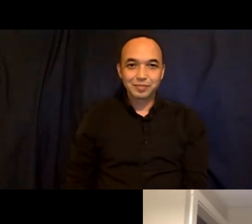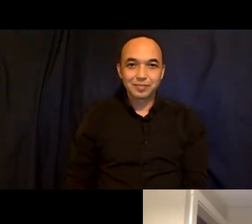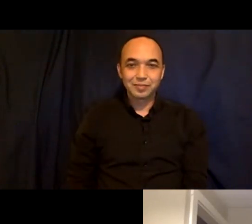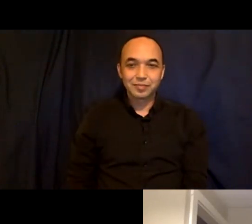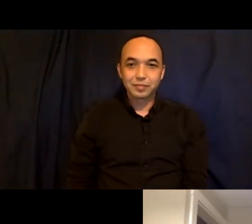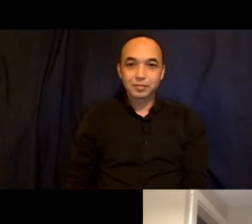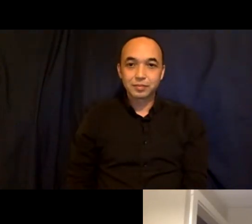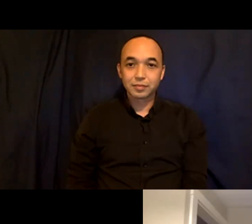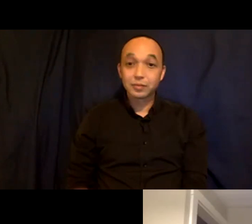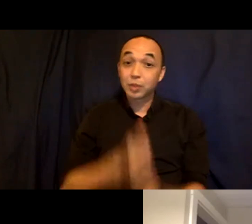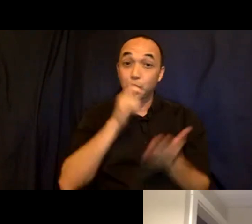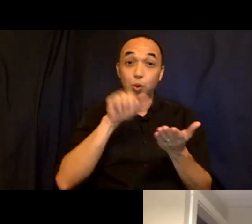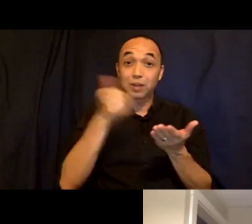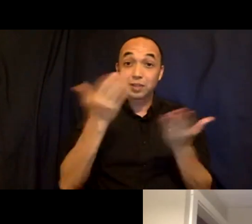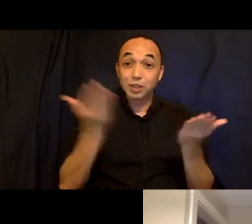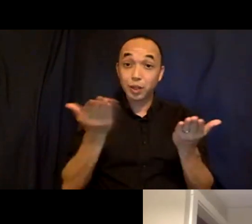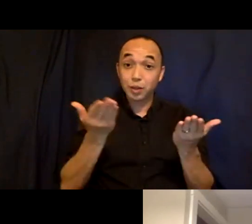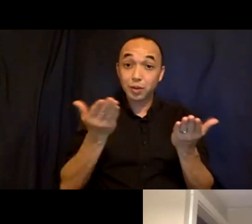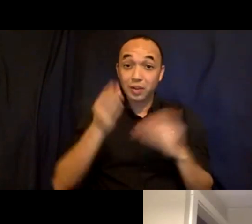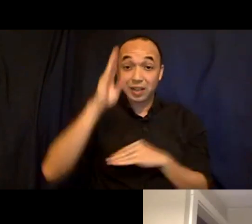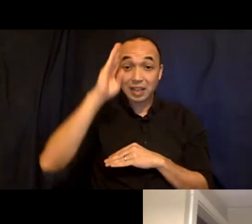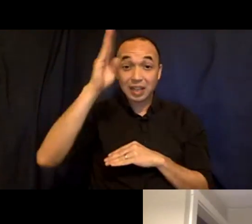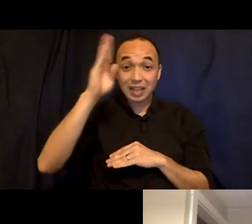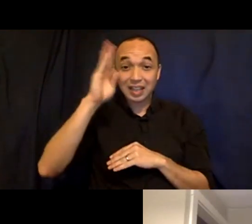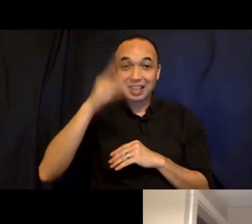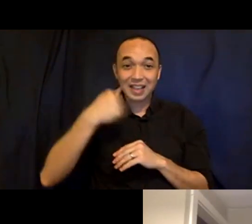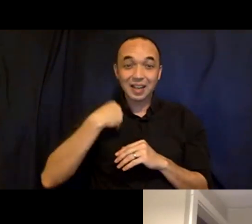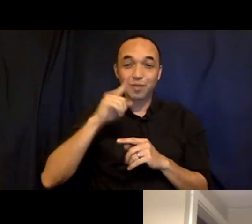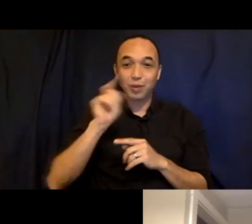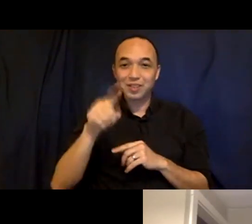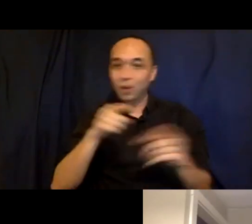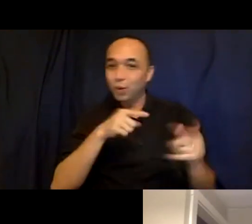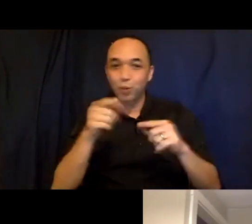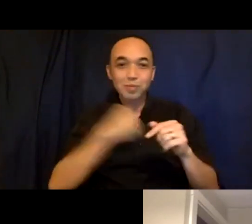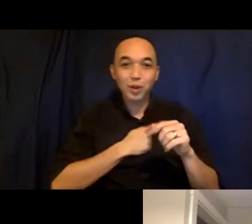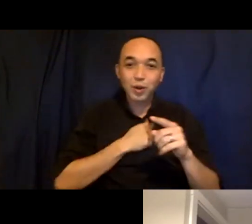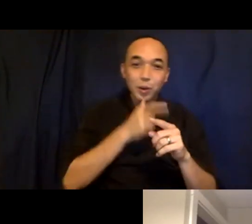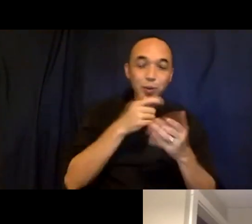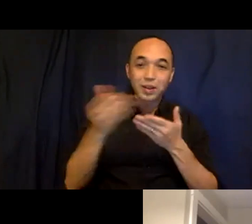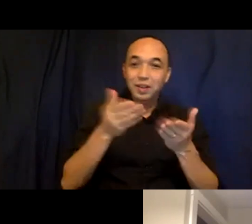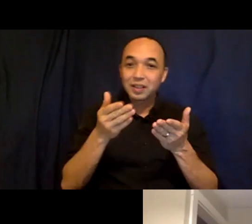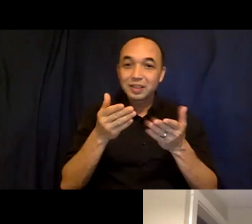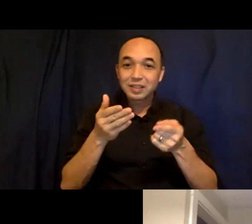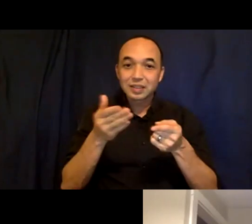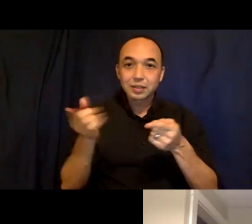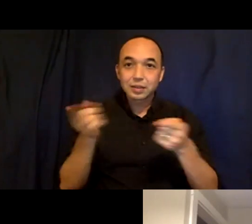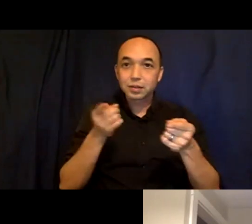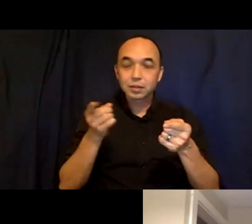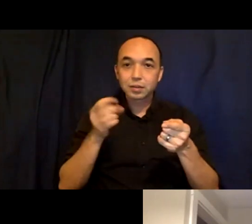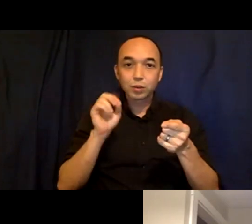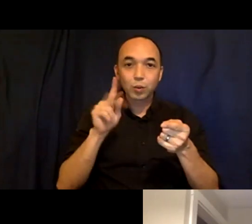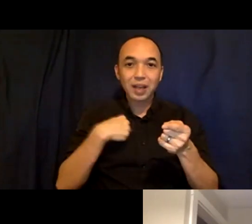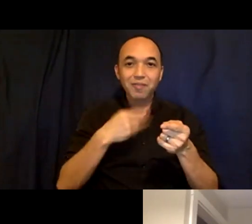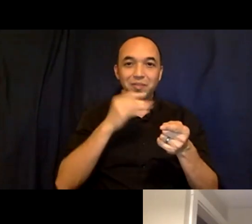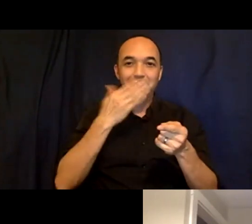Is someone else in here with me? Yeah, I had all a the question. time. Oh, sorry. It's all right. I have bad vision,